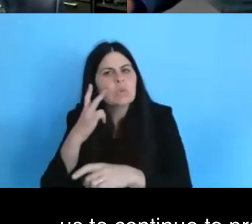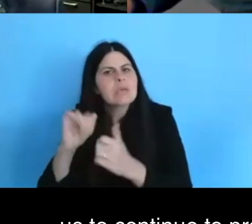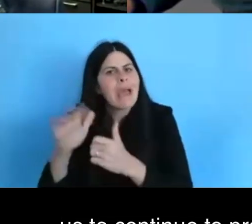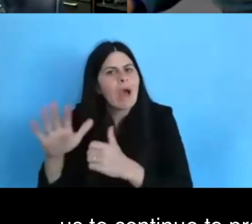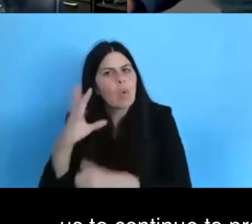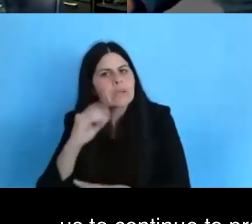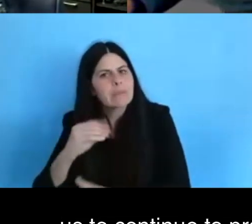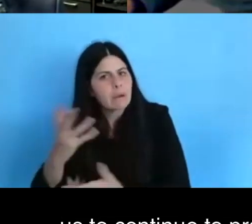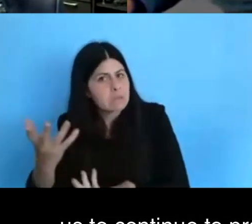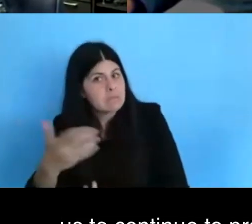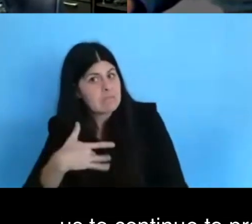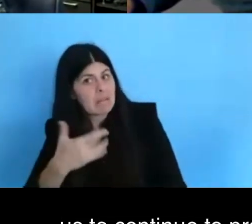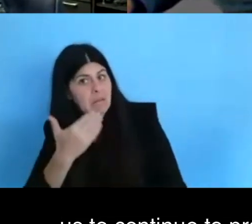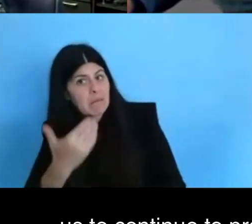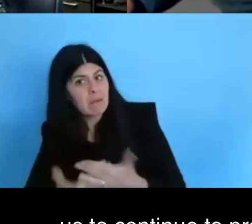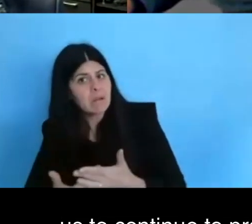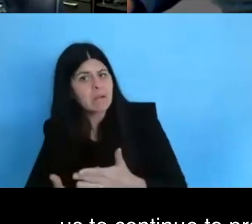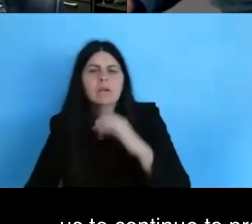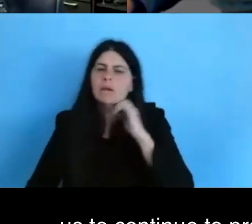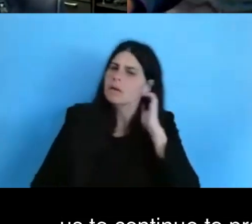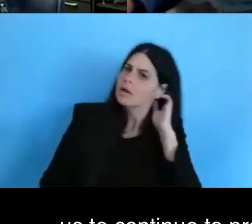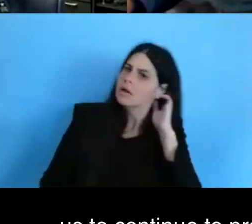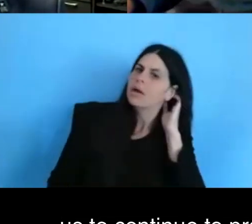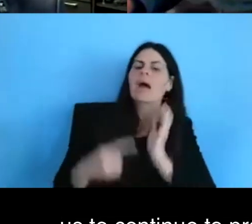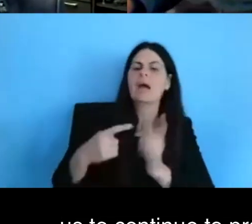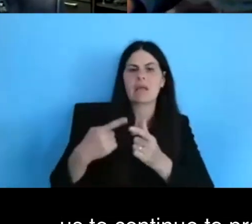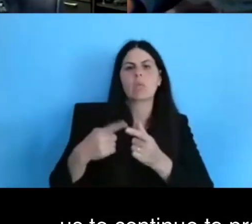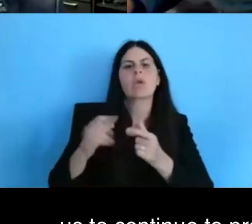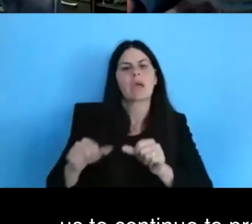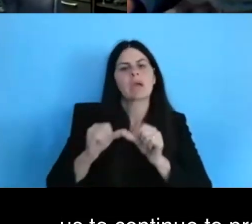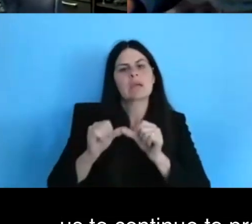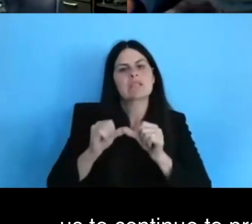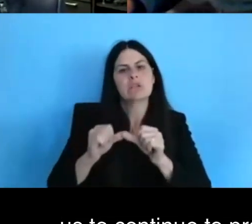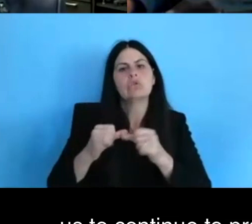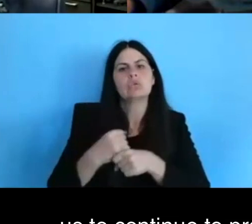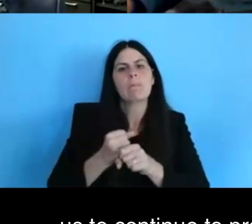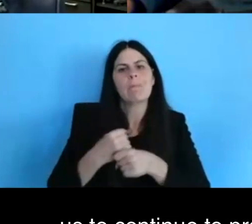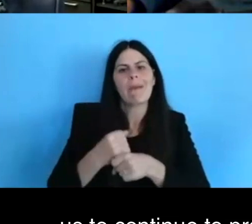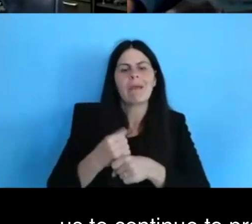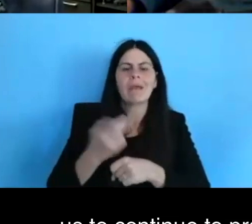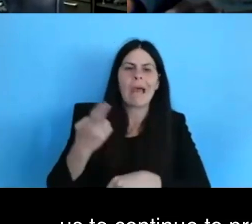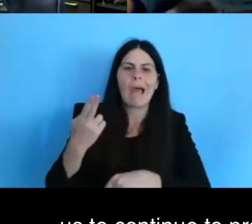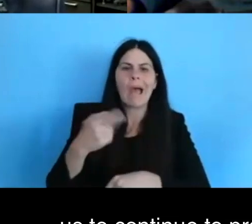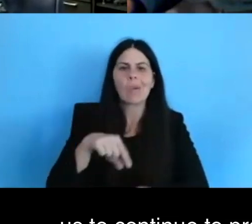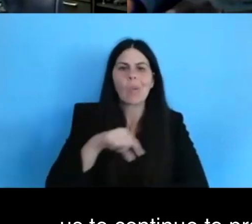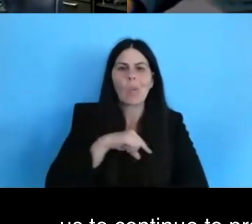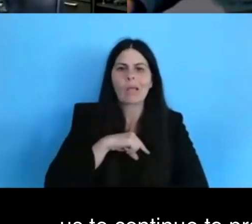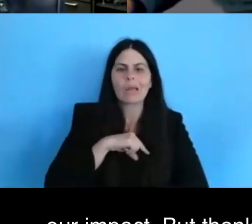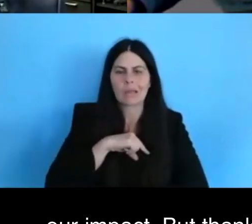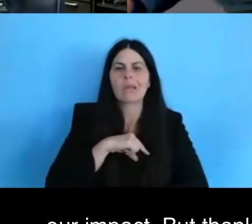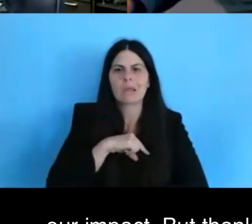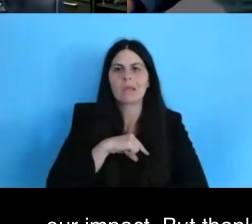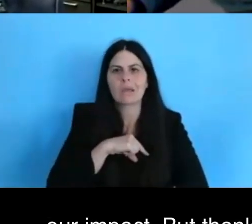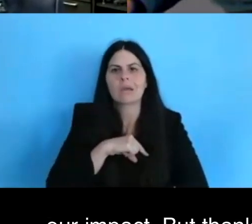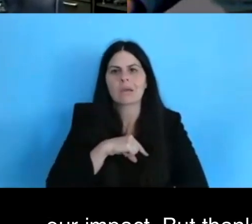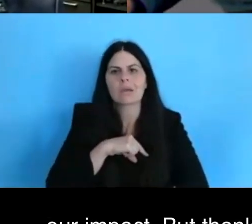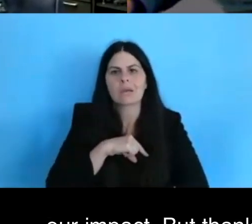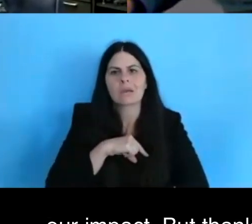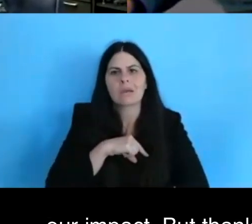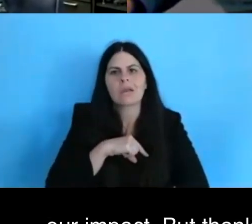us to continue to produce high quality content for you in the future because we can quantify